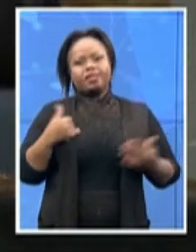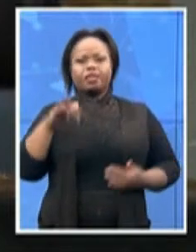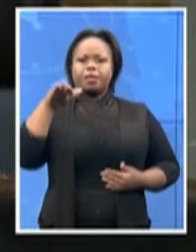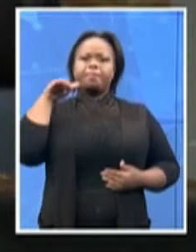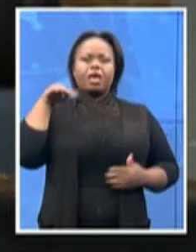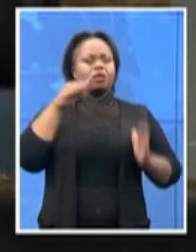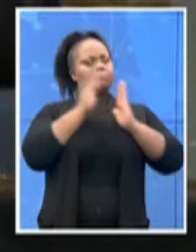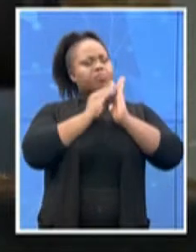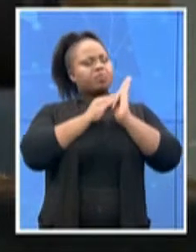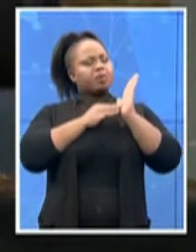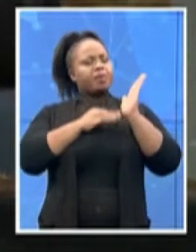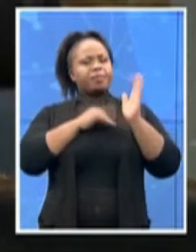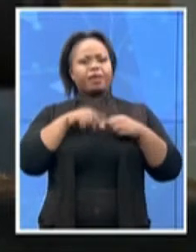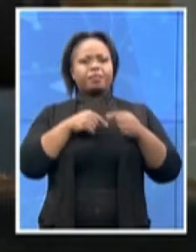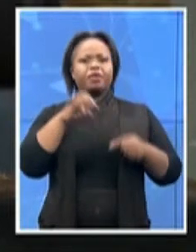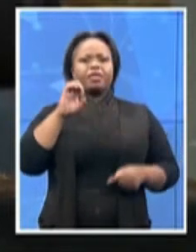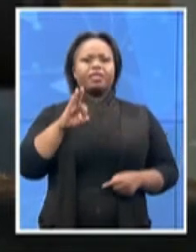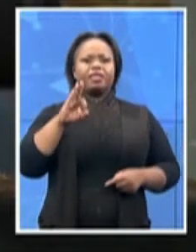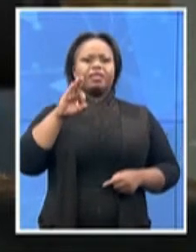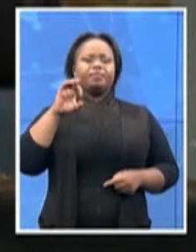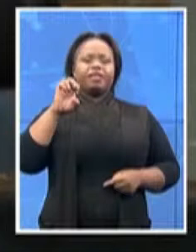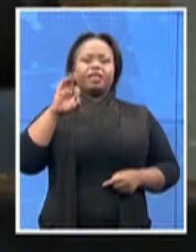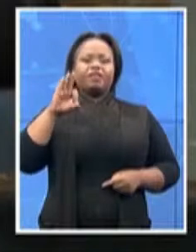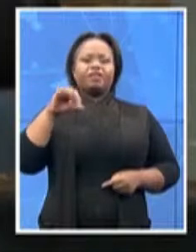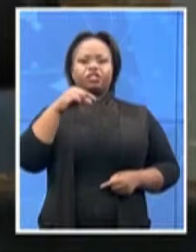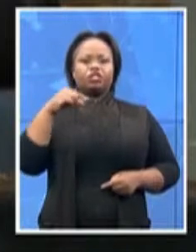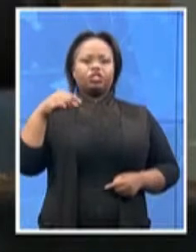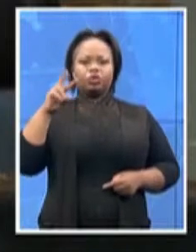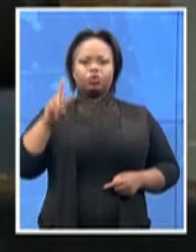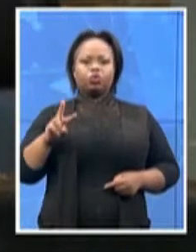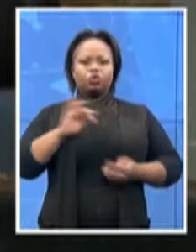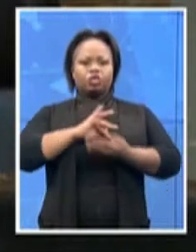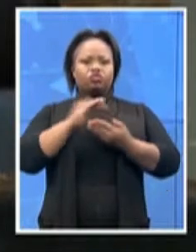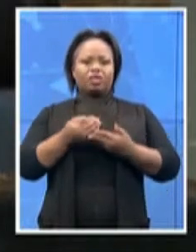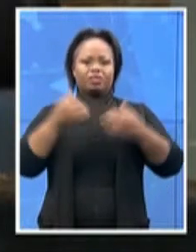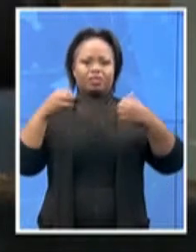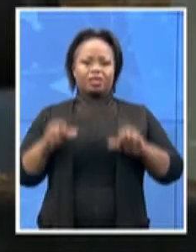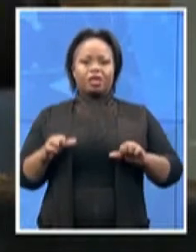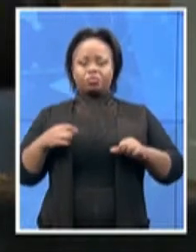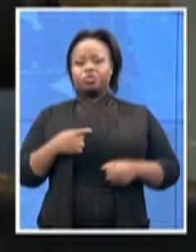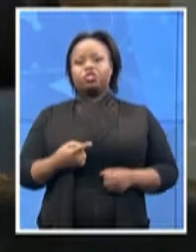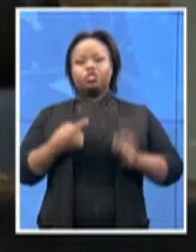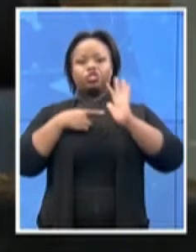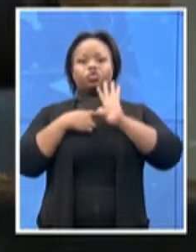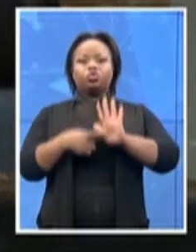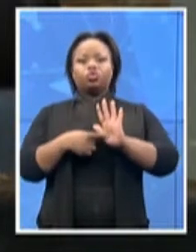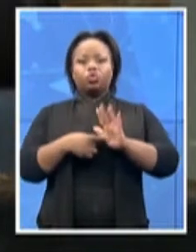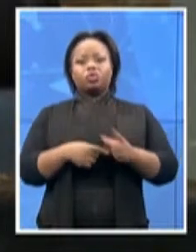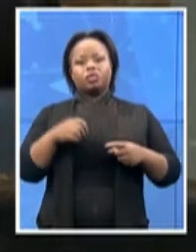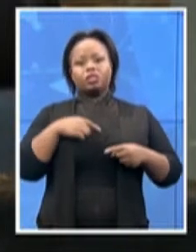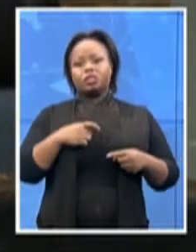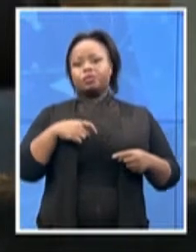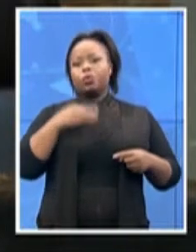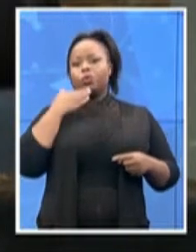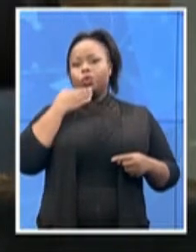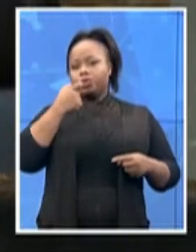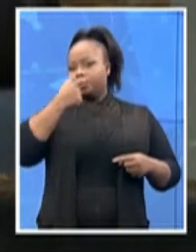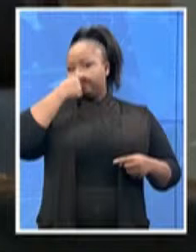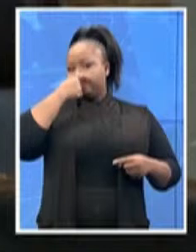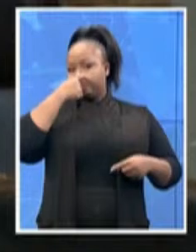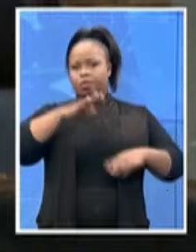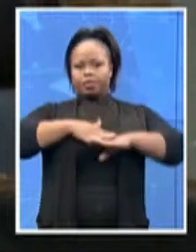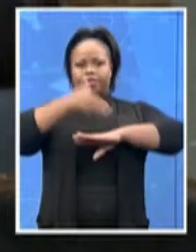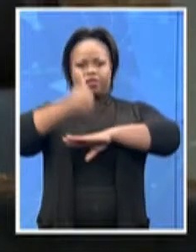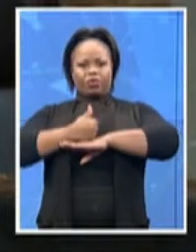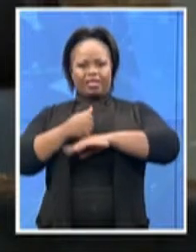trust account showed that one of the beneficiaries was the Cyril Ramaphosa Foundation, this does not support the